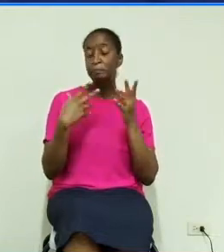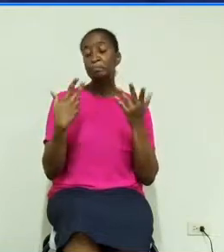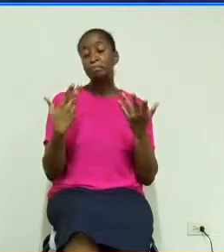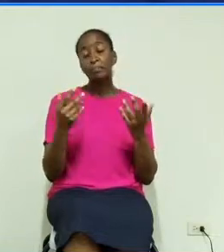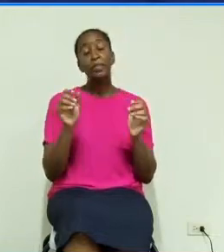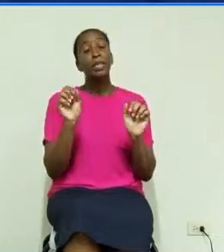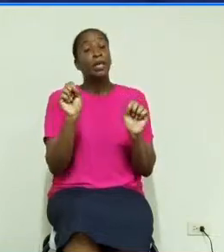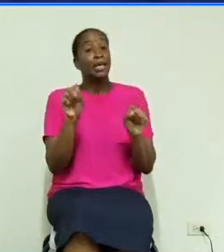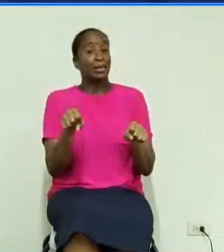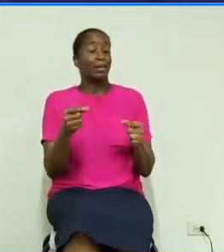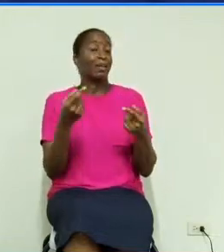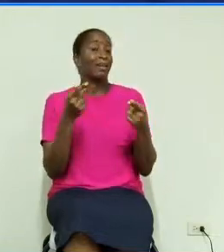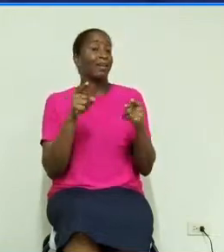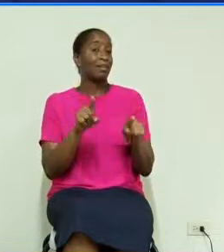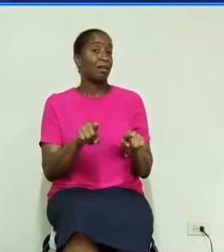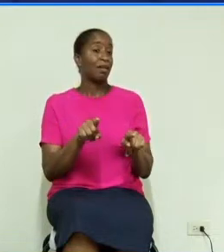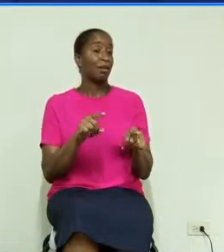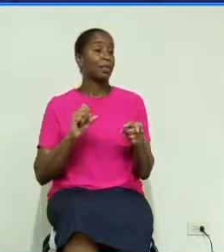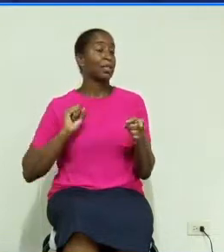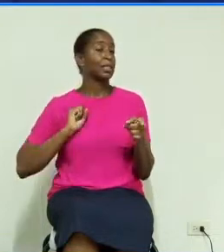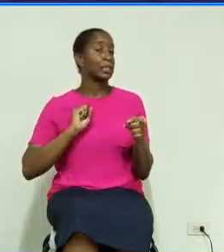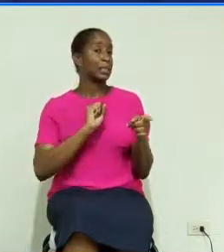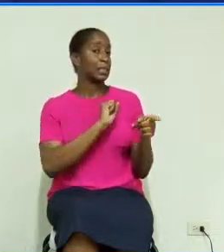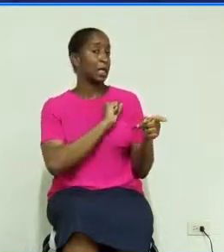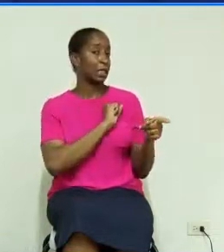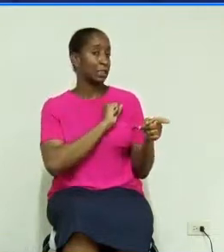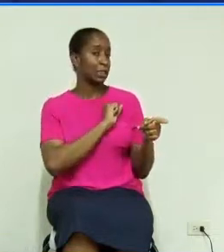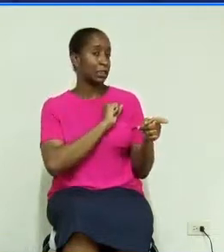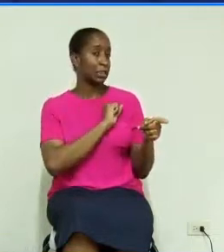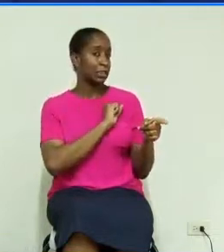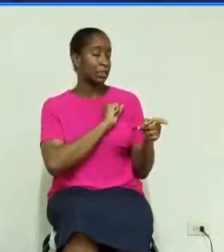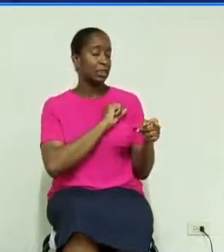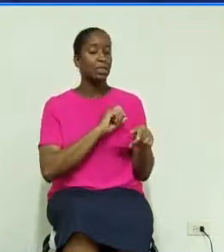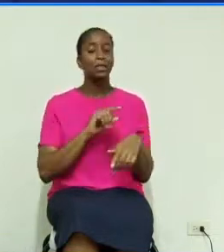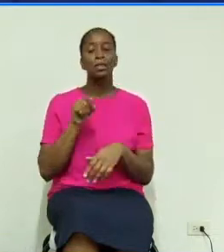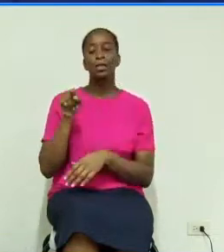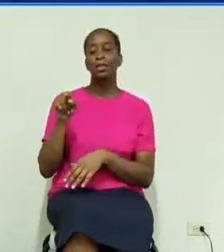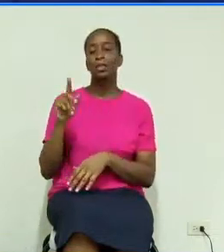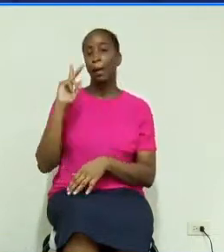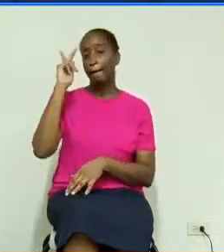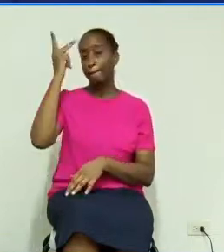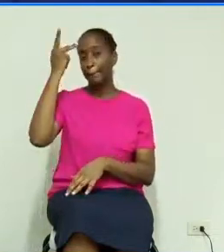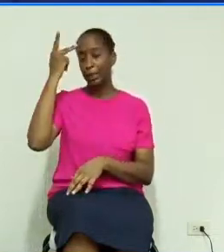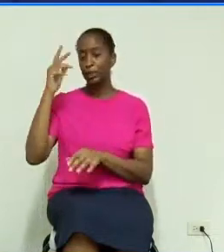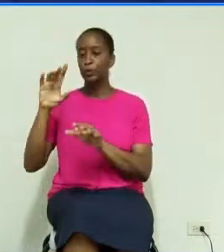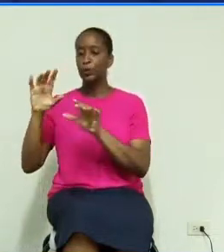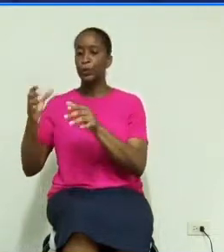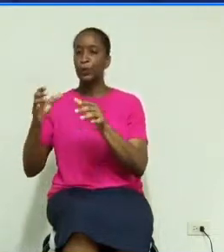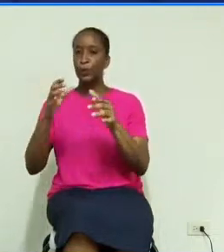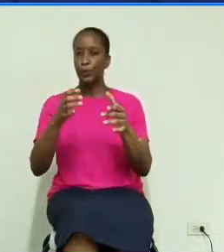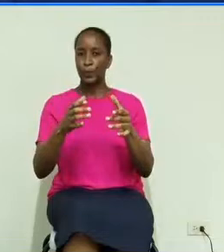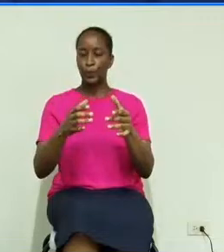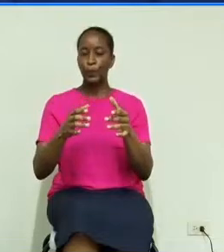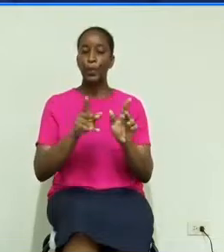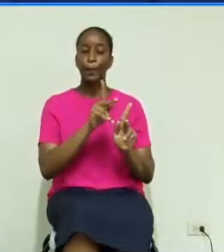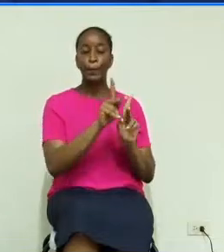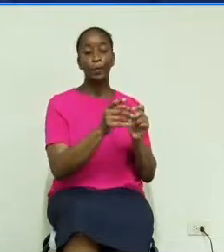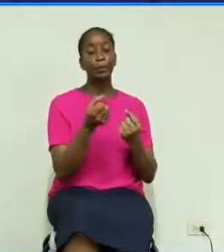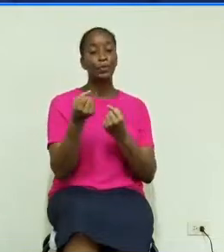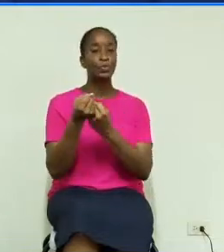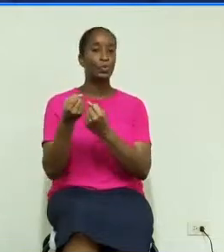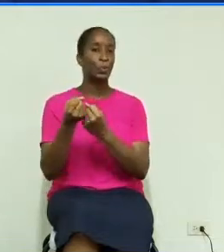parties as, a form of patronage or clientelism, right? And how do we deal with that particular